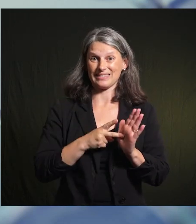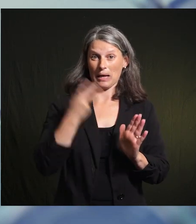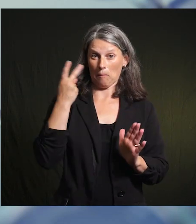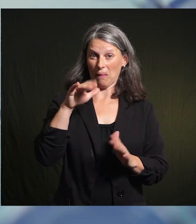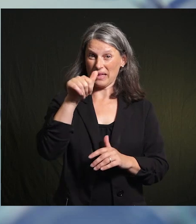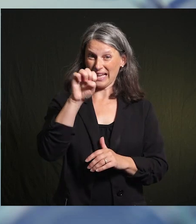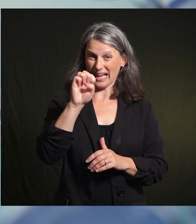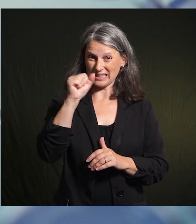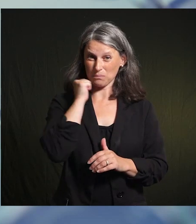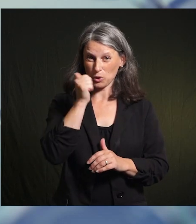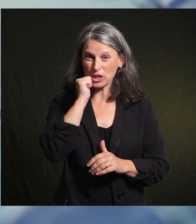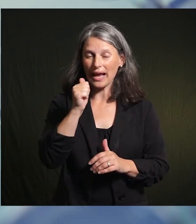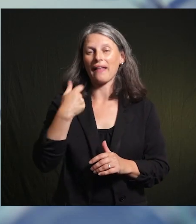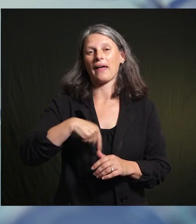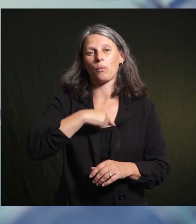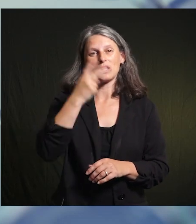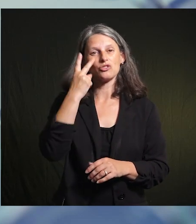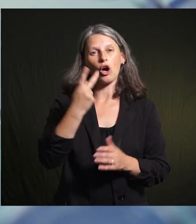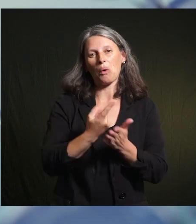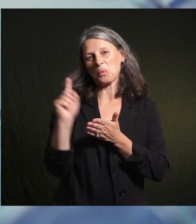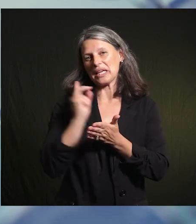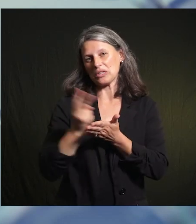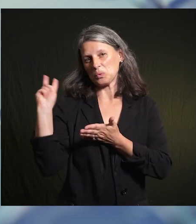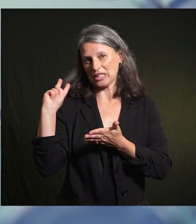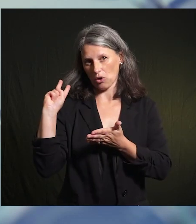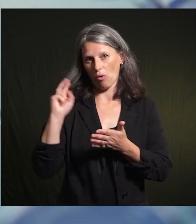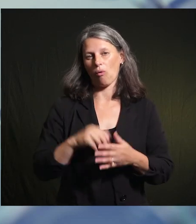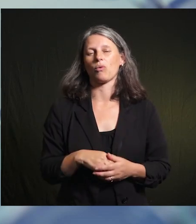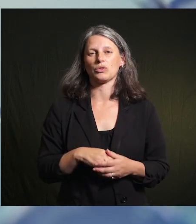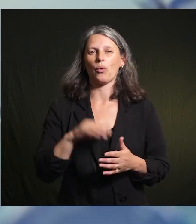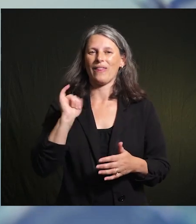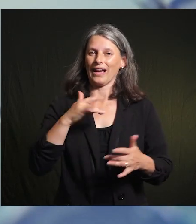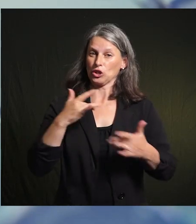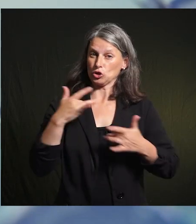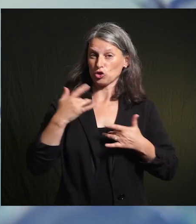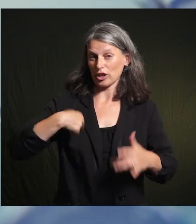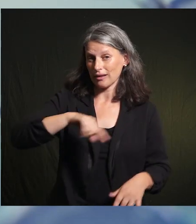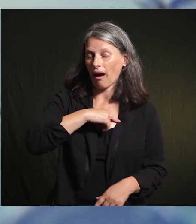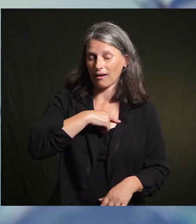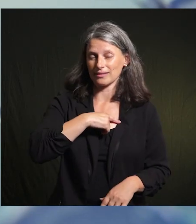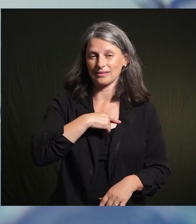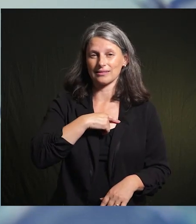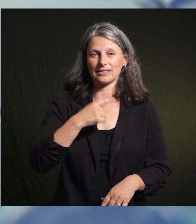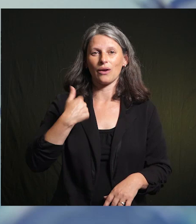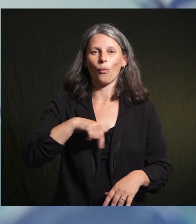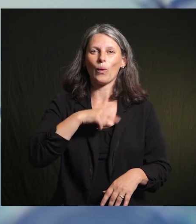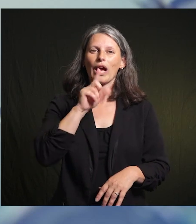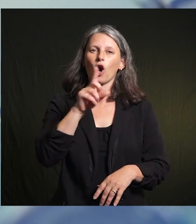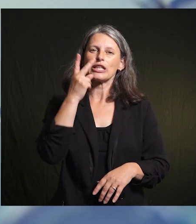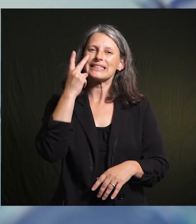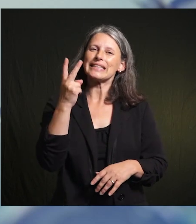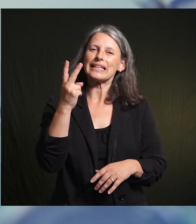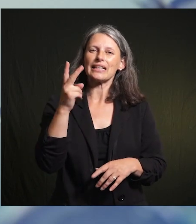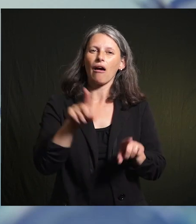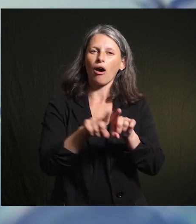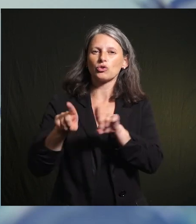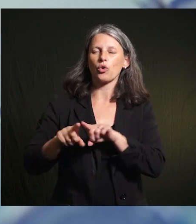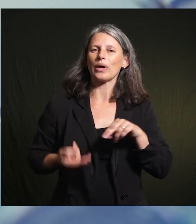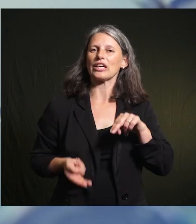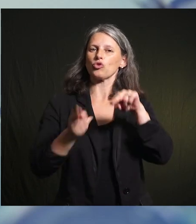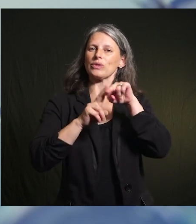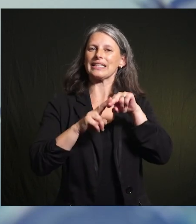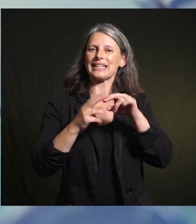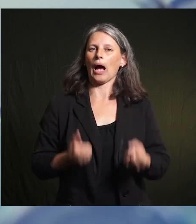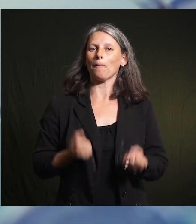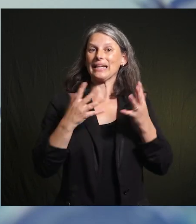many cases per day as we were seeing a week or two ago. So that's concerning for us. Although we are seeing also an increase